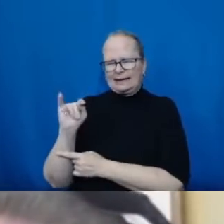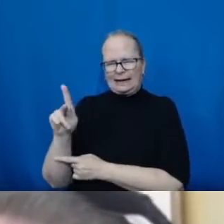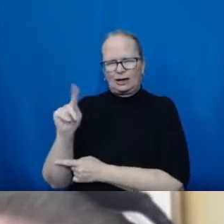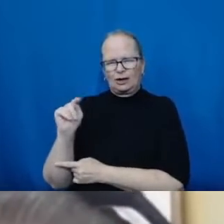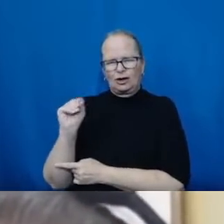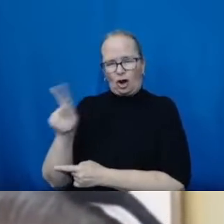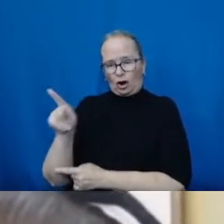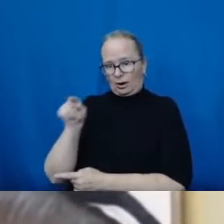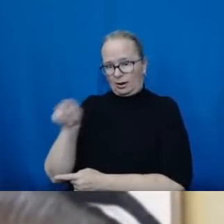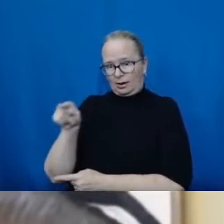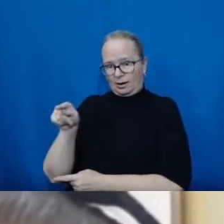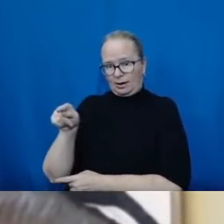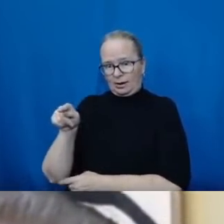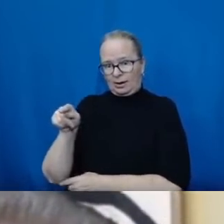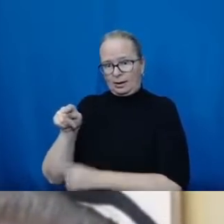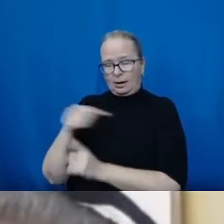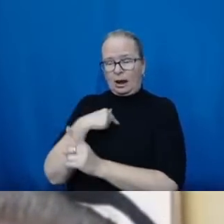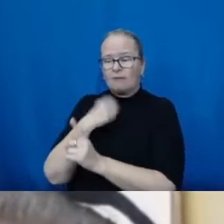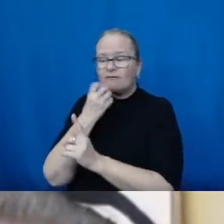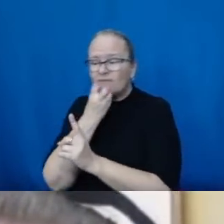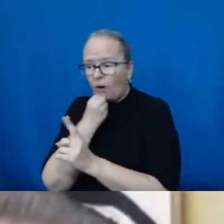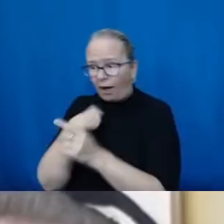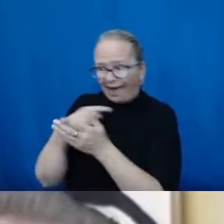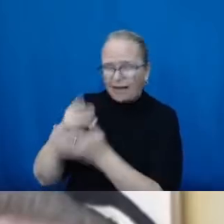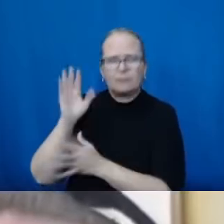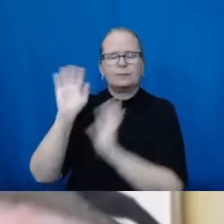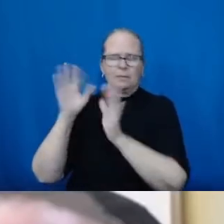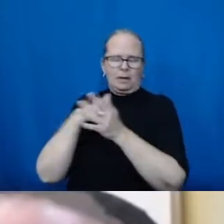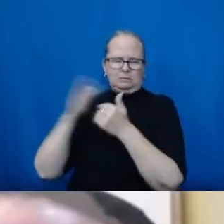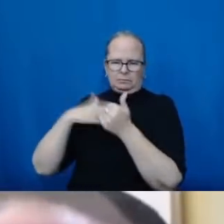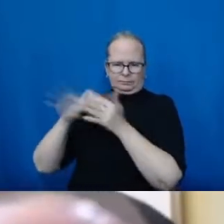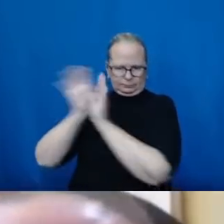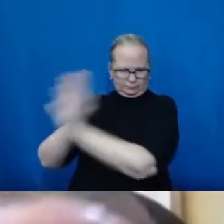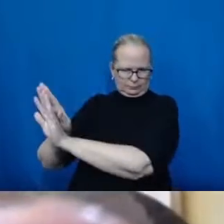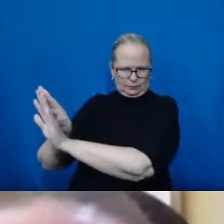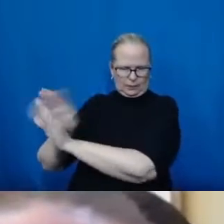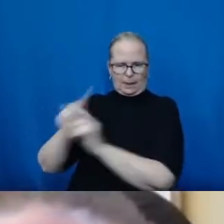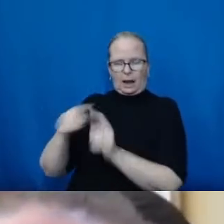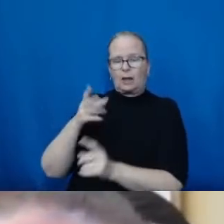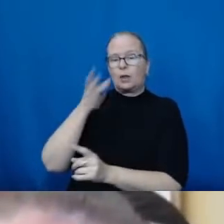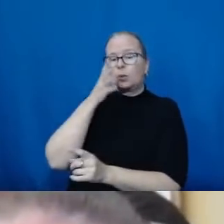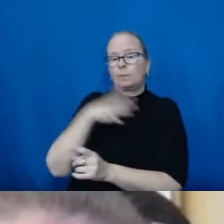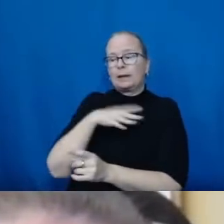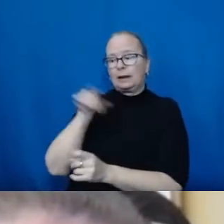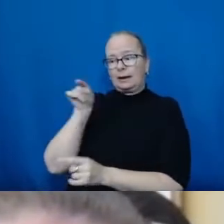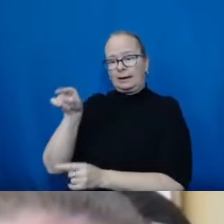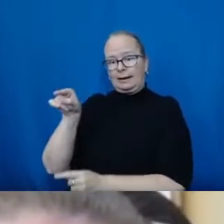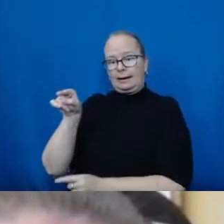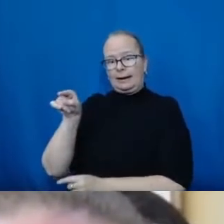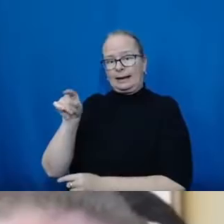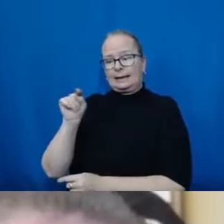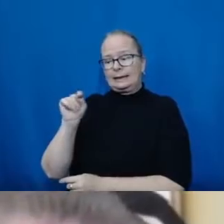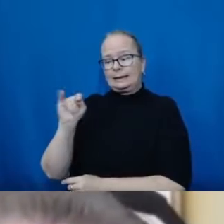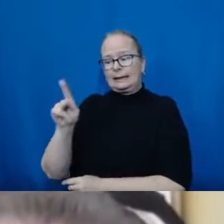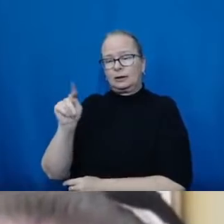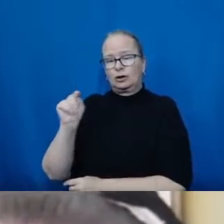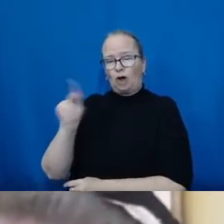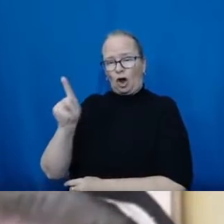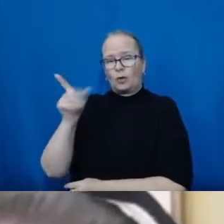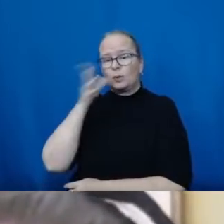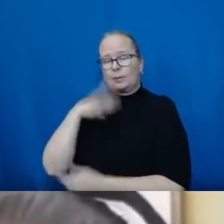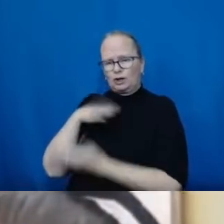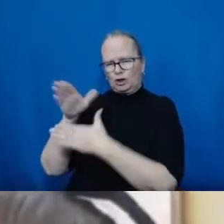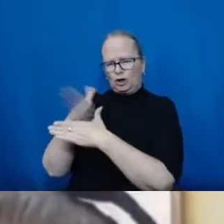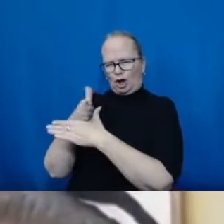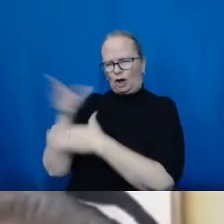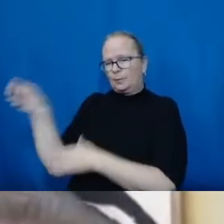she found and shared a TikTok a while ago that talked about the way to open a conversation with someone who isn't vaccinated is ask them on a scale of